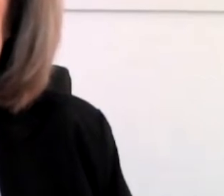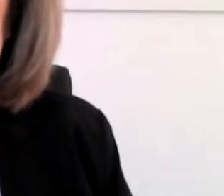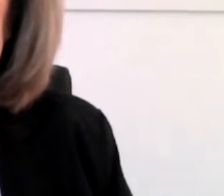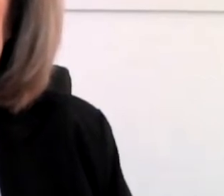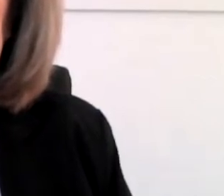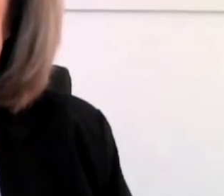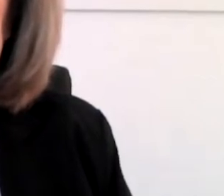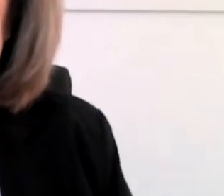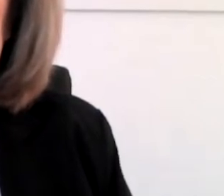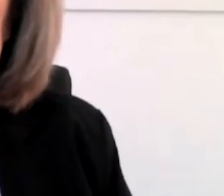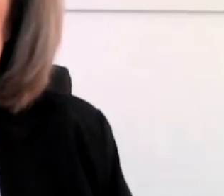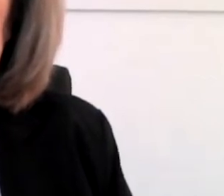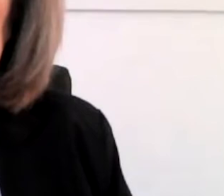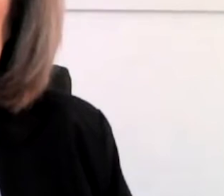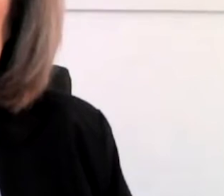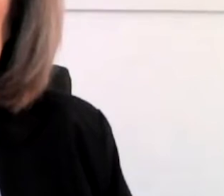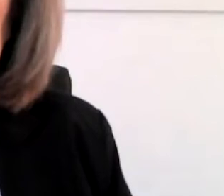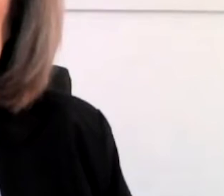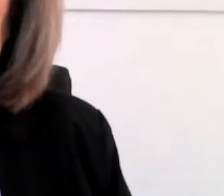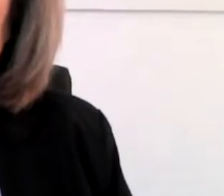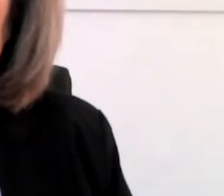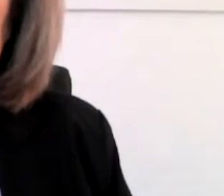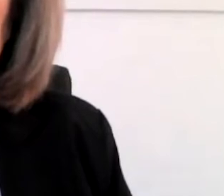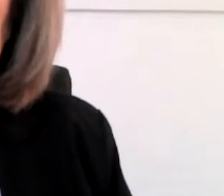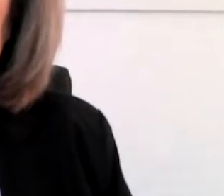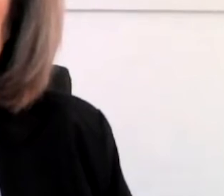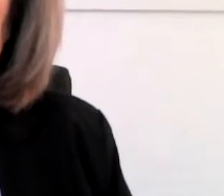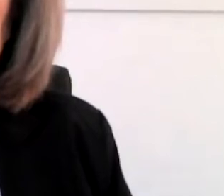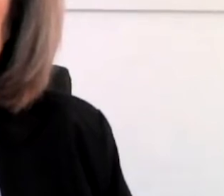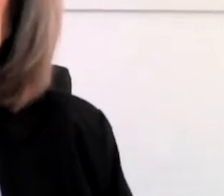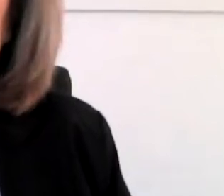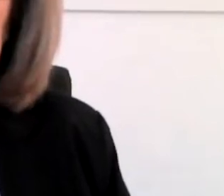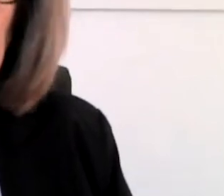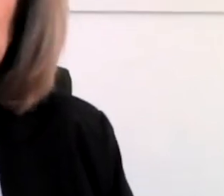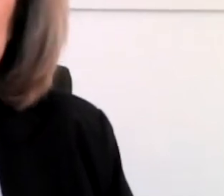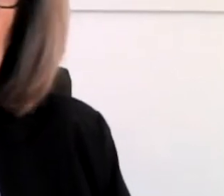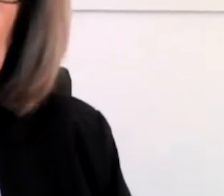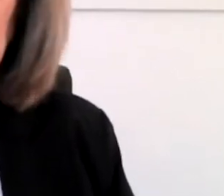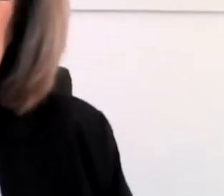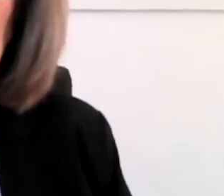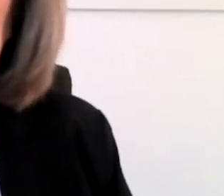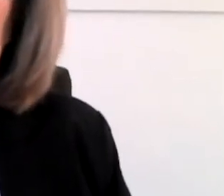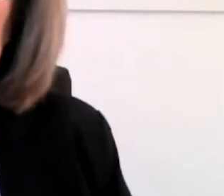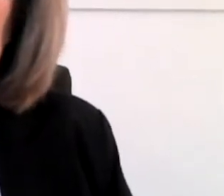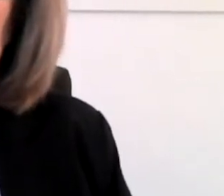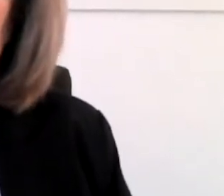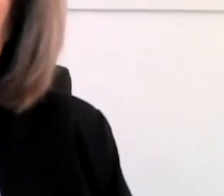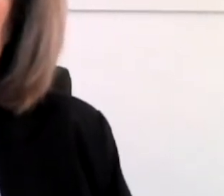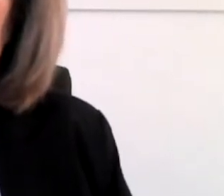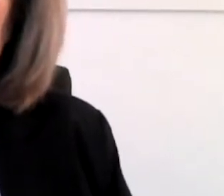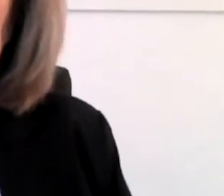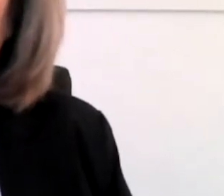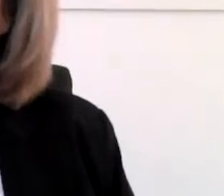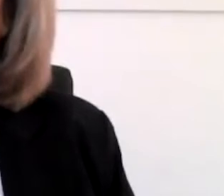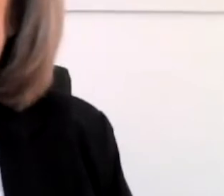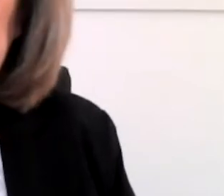some of those small group discussions for the next hour or so, right? So why don't we fit into the mix there,